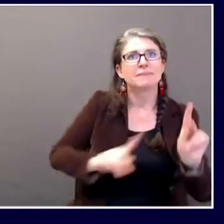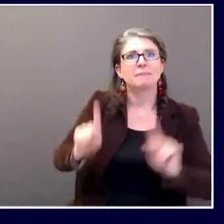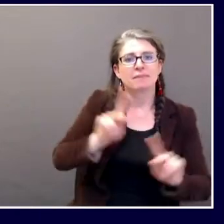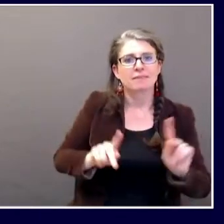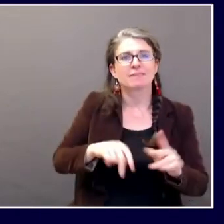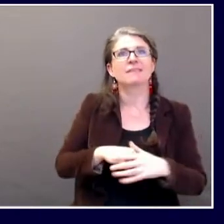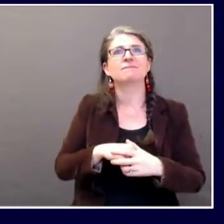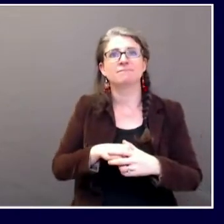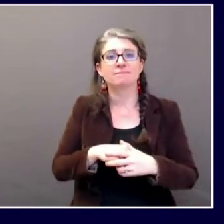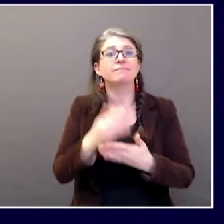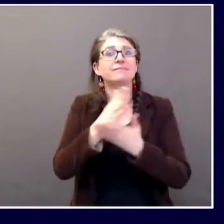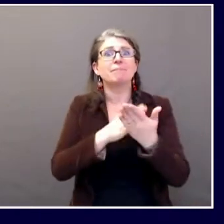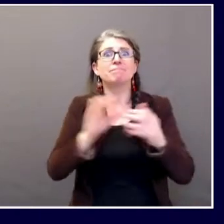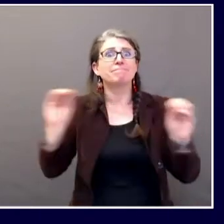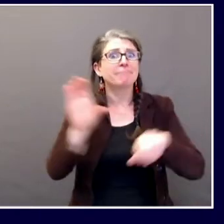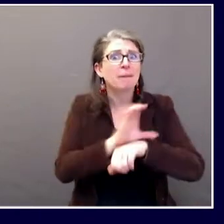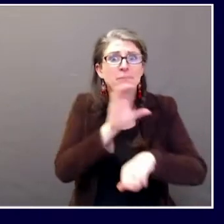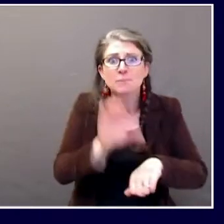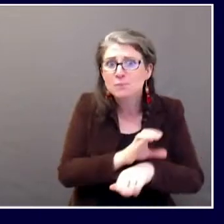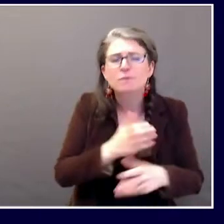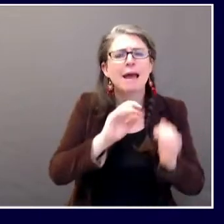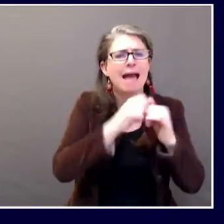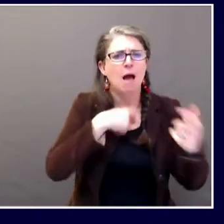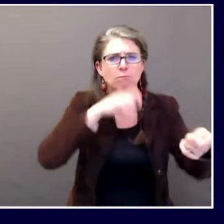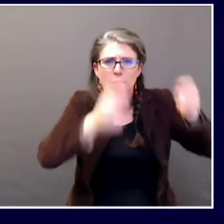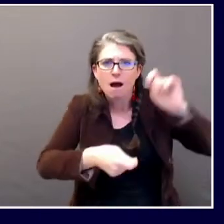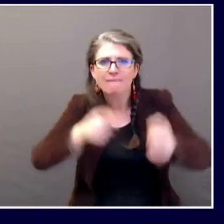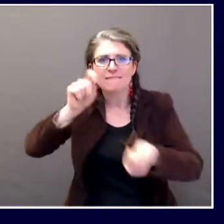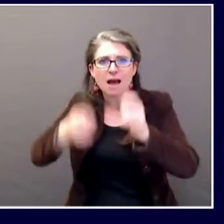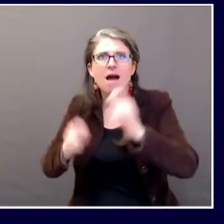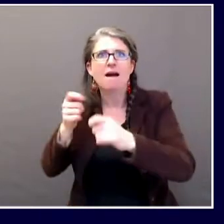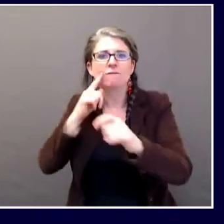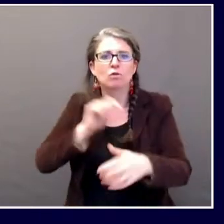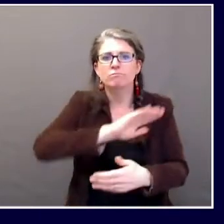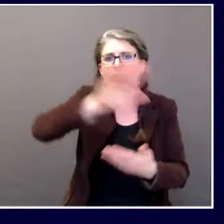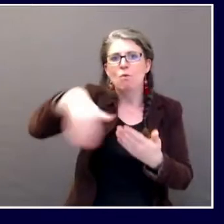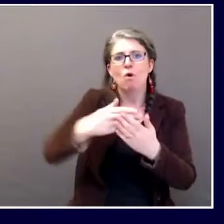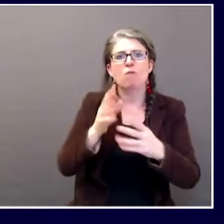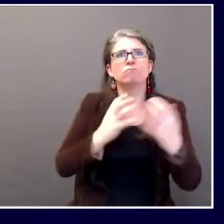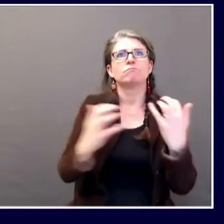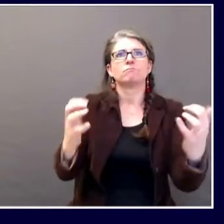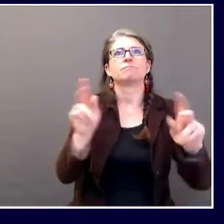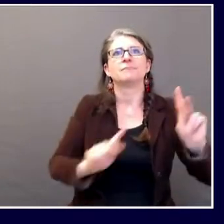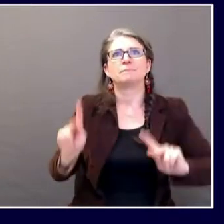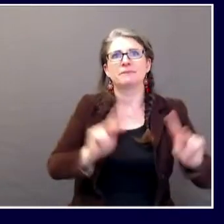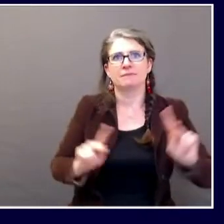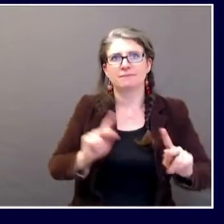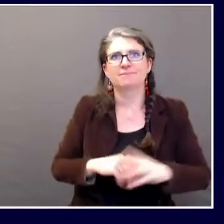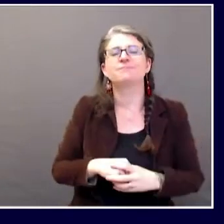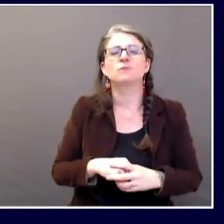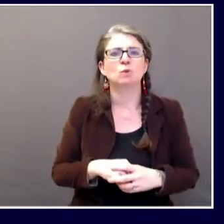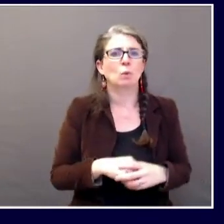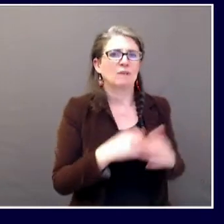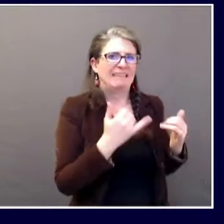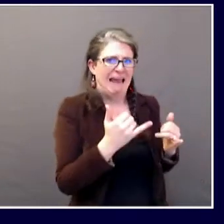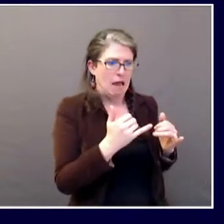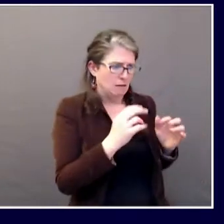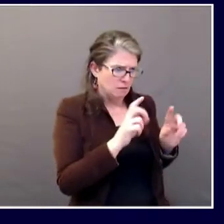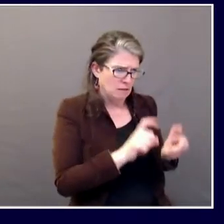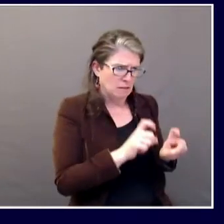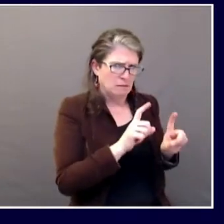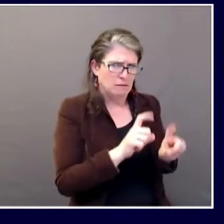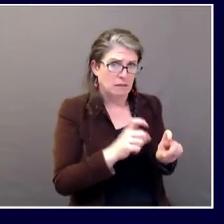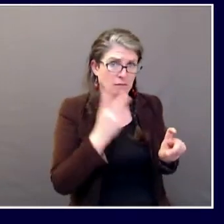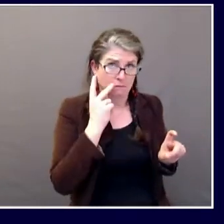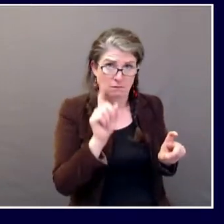focused on standing up. But eventually, we'd like to make it available to other consortia that may be coming together to offer vaccines in